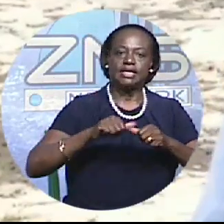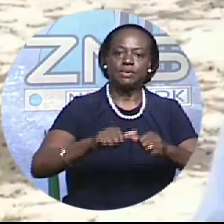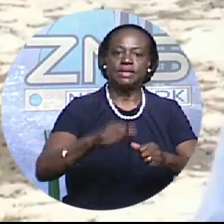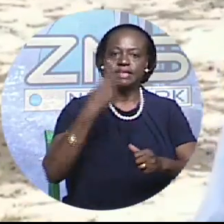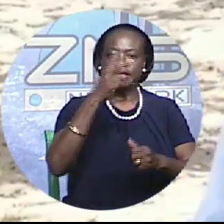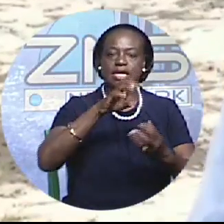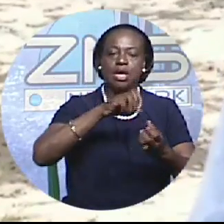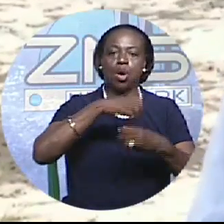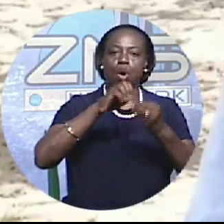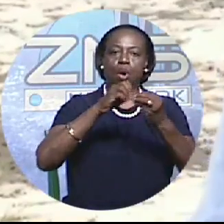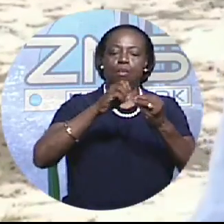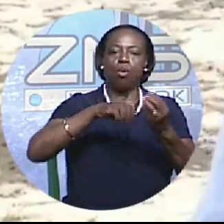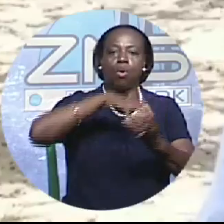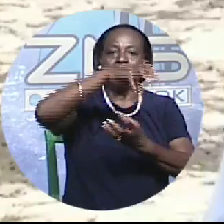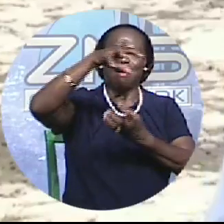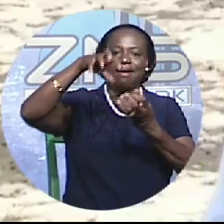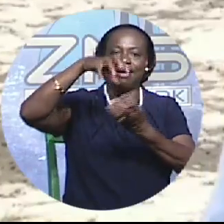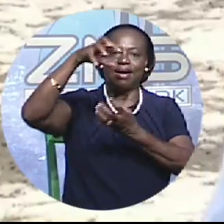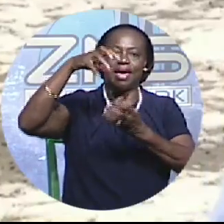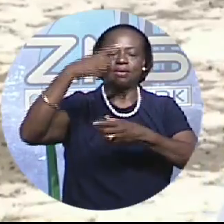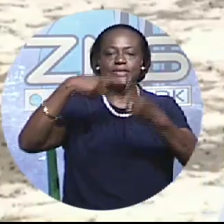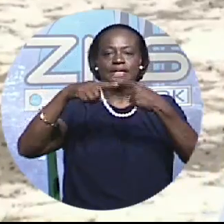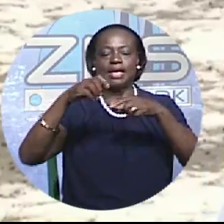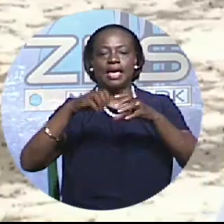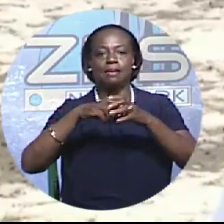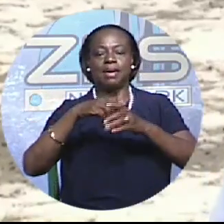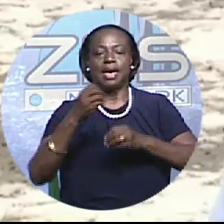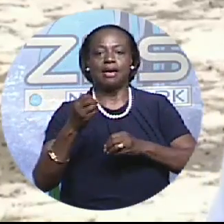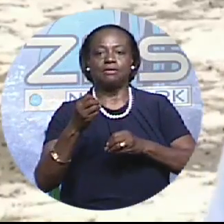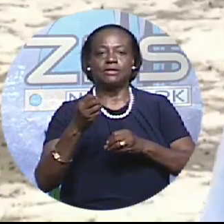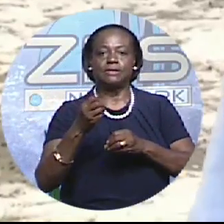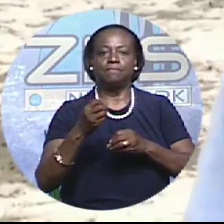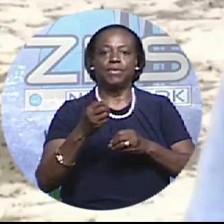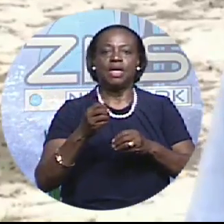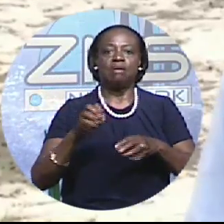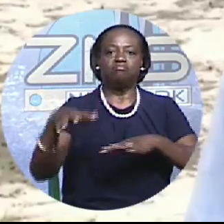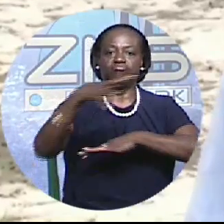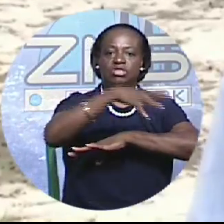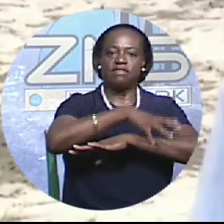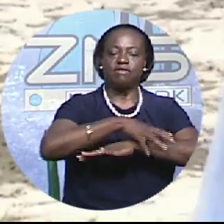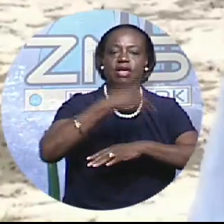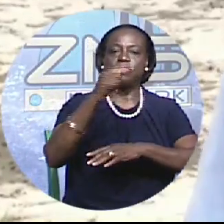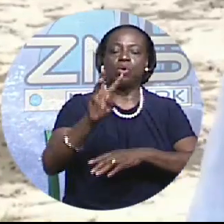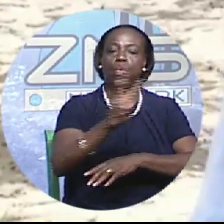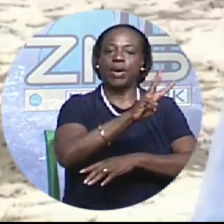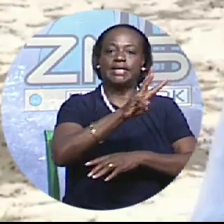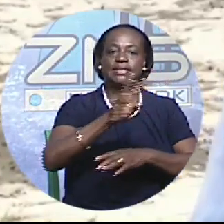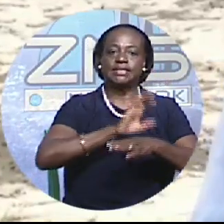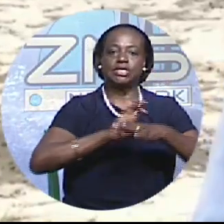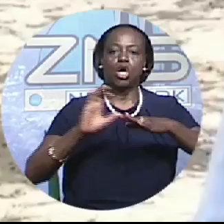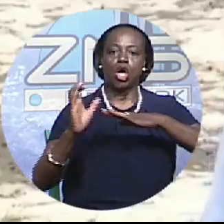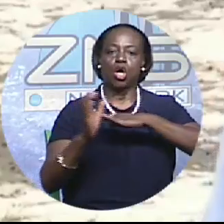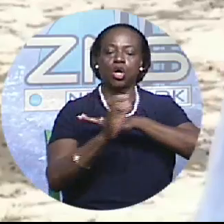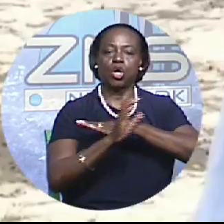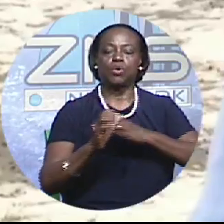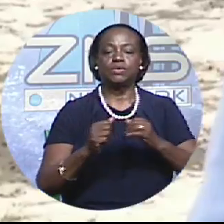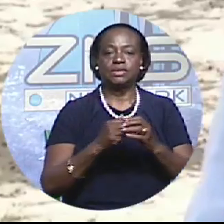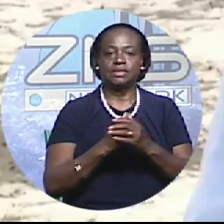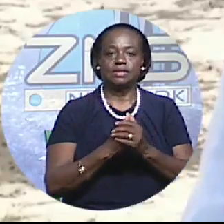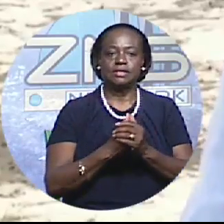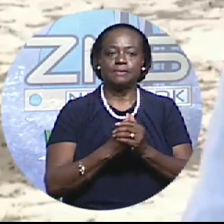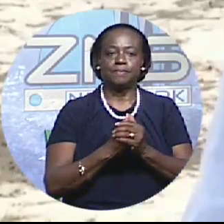clouds start to come out. Cloud cover pretty much started covering the entire west coast. The wind started to pick up, the surf started to pick up,